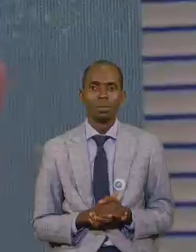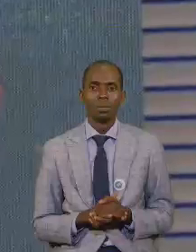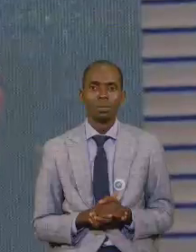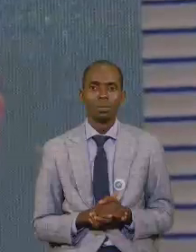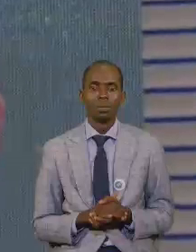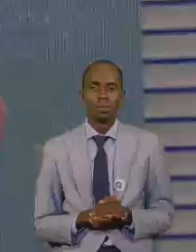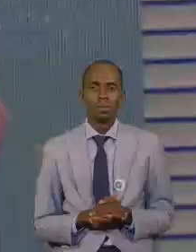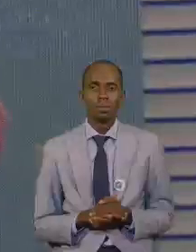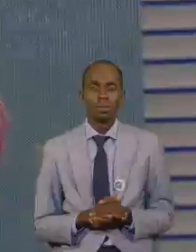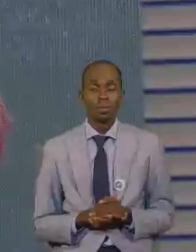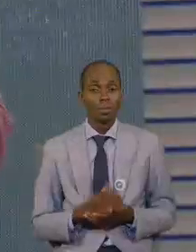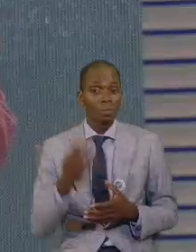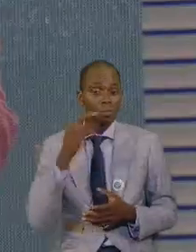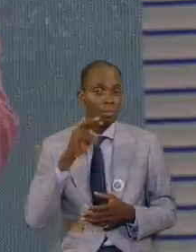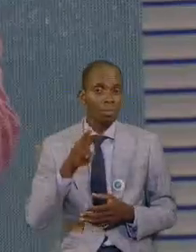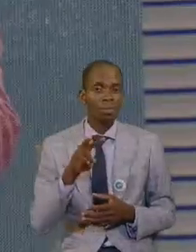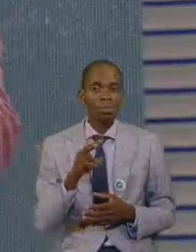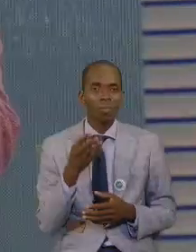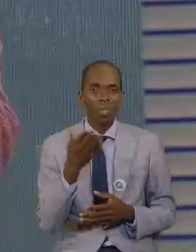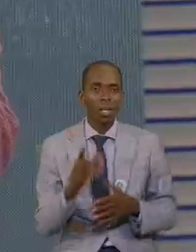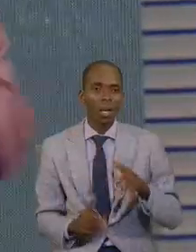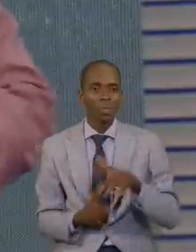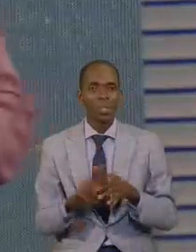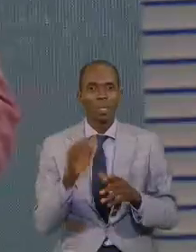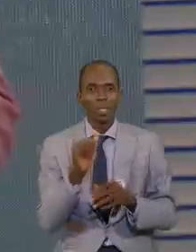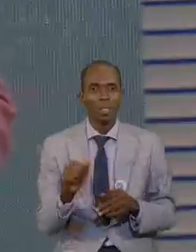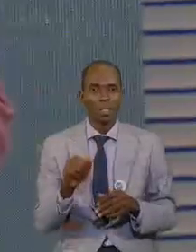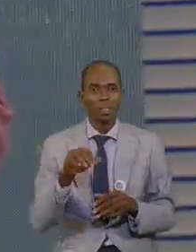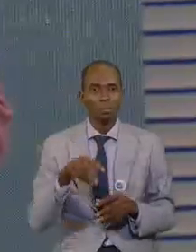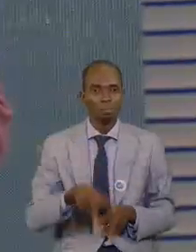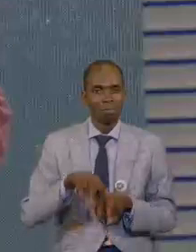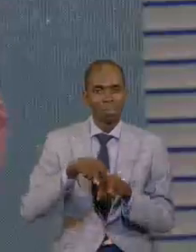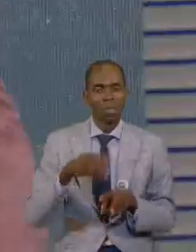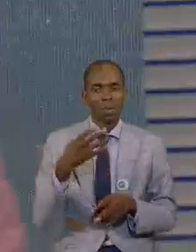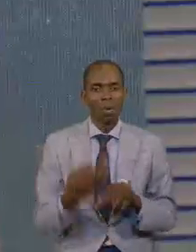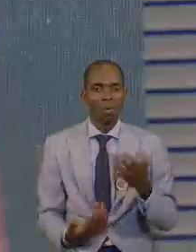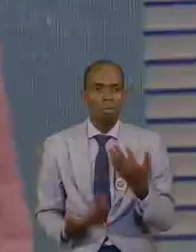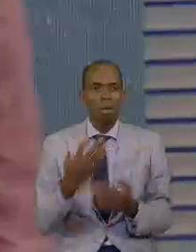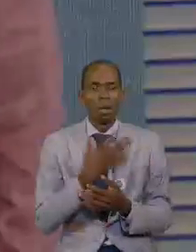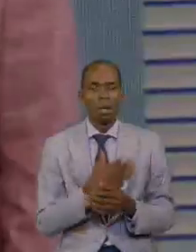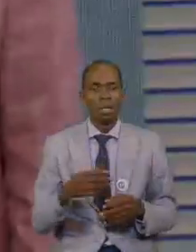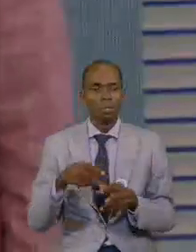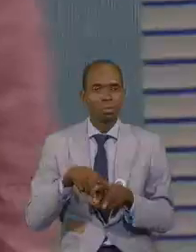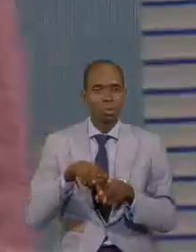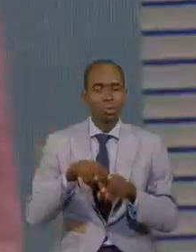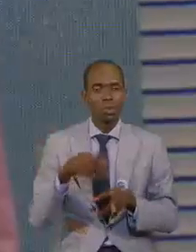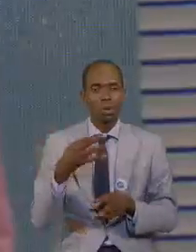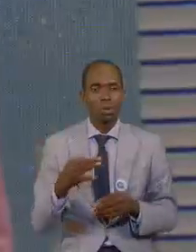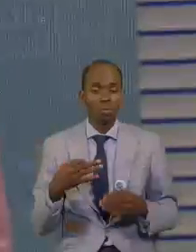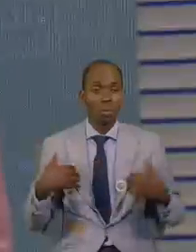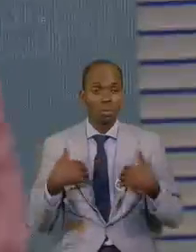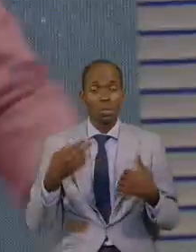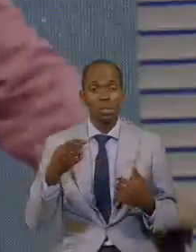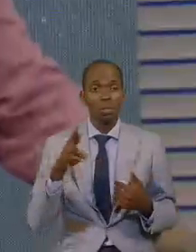Now behold, there appeared a chariot of fire and horses of fire, and parted